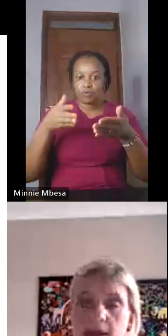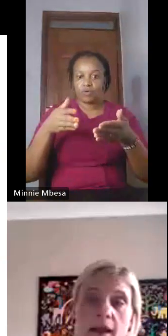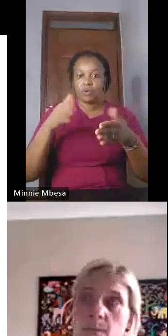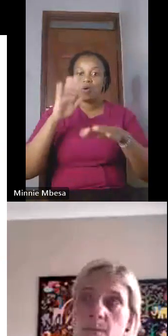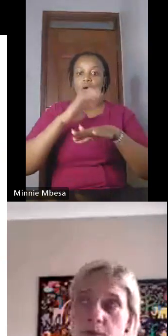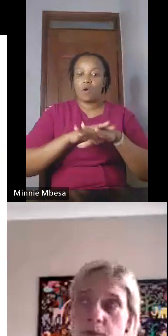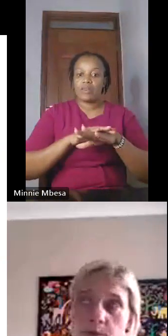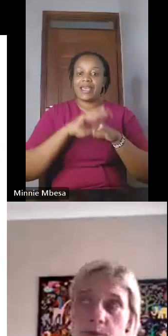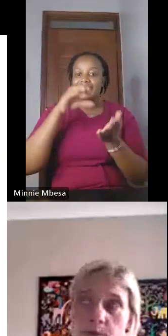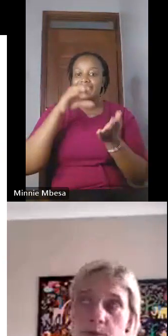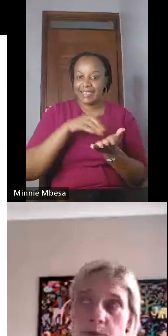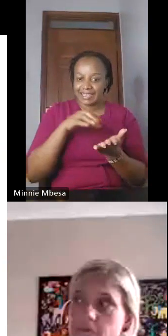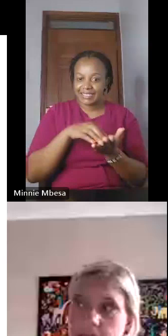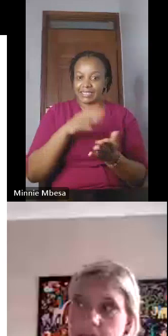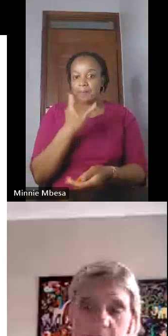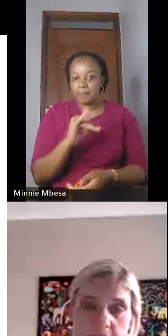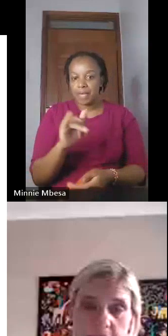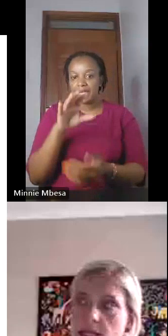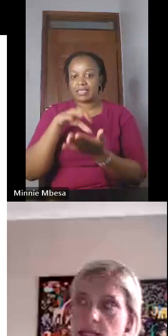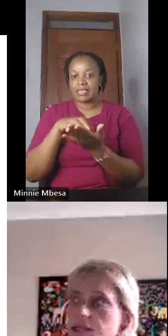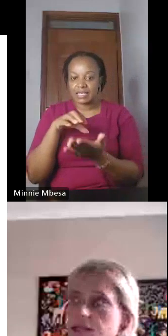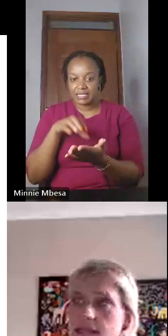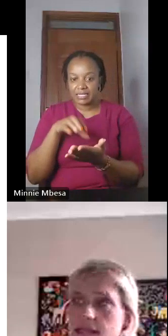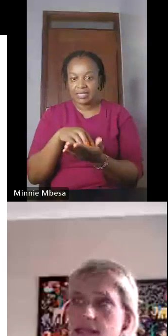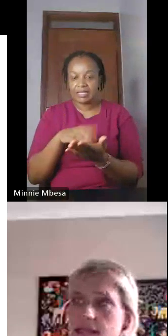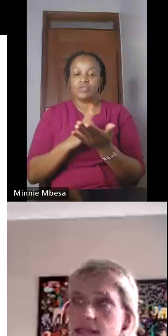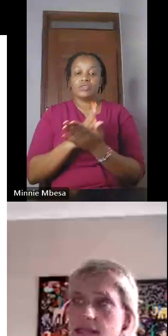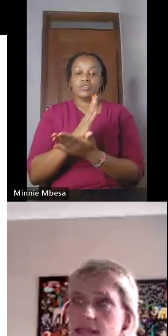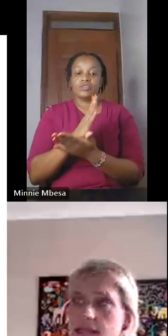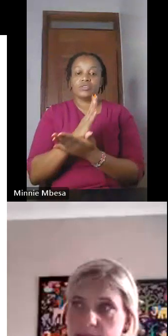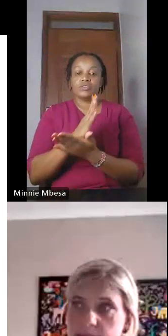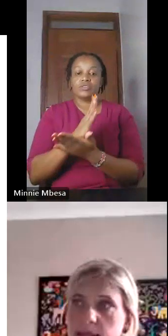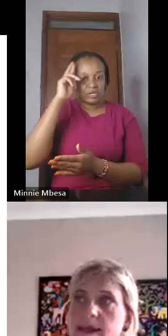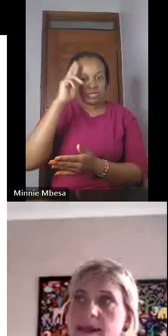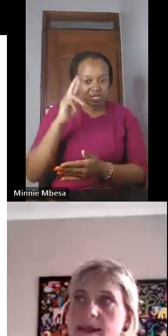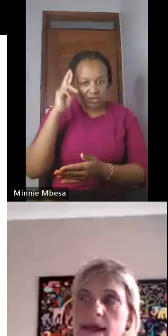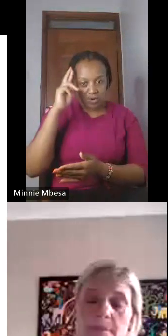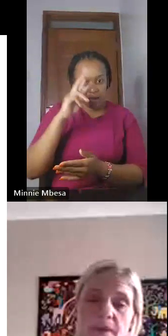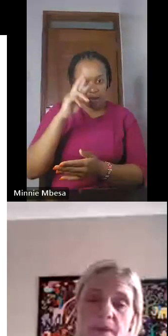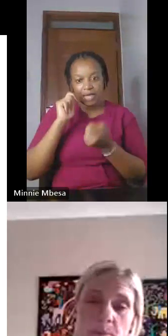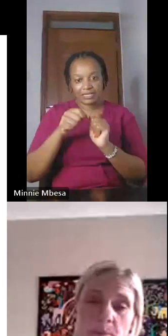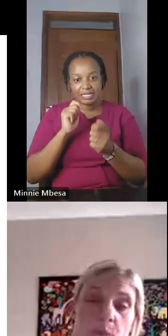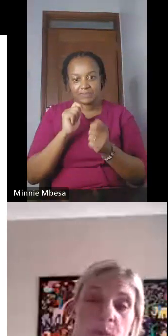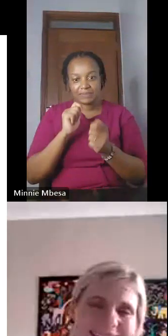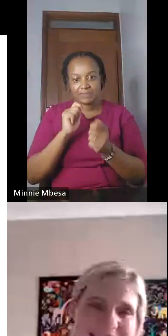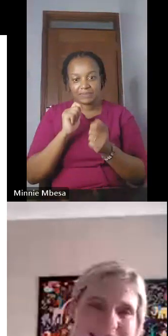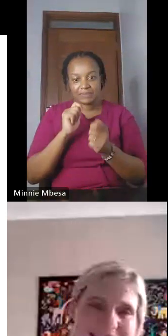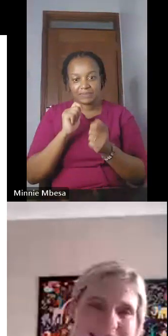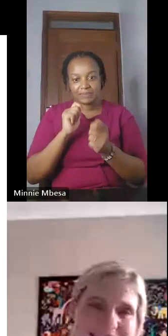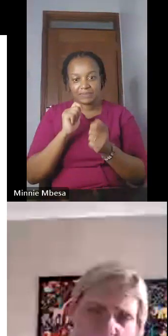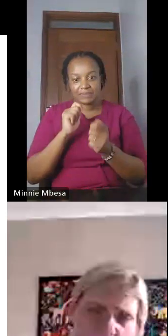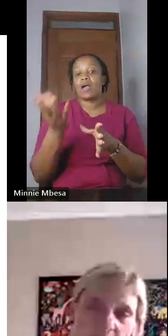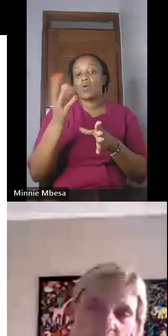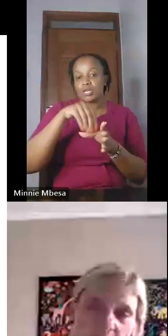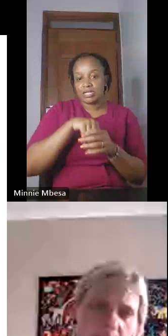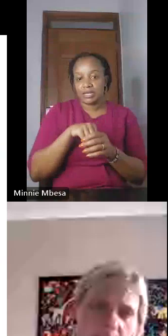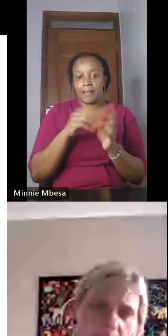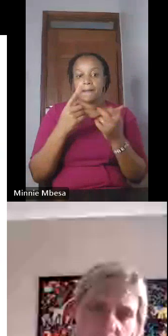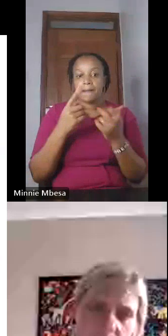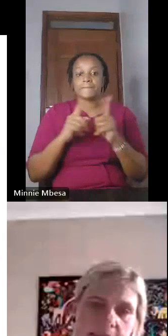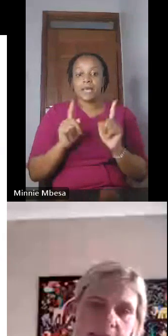basis through the provision of reasonable adjustments and accommodations. But we need to know